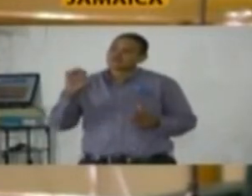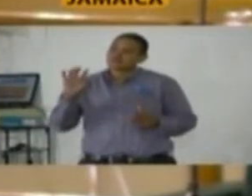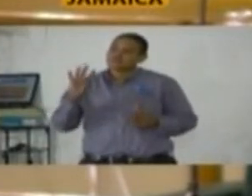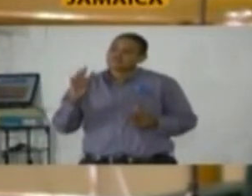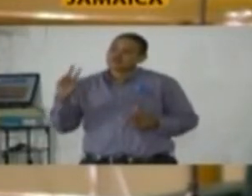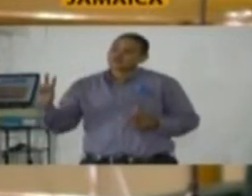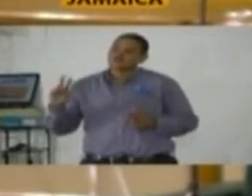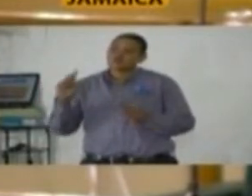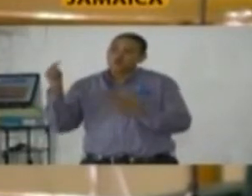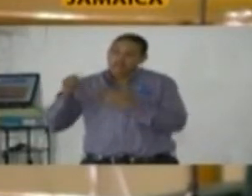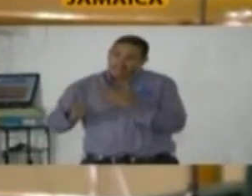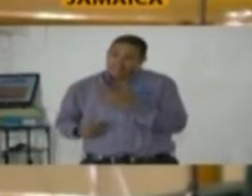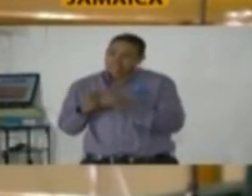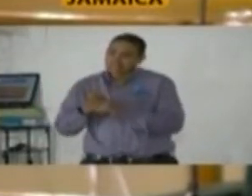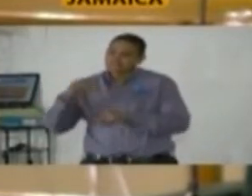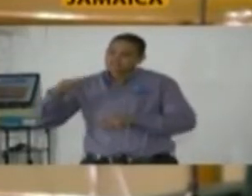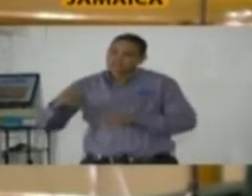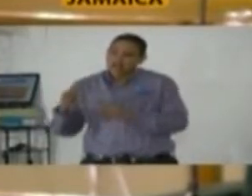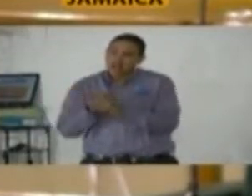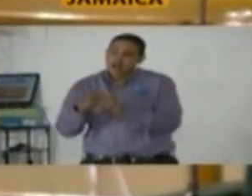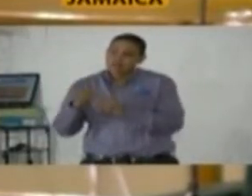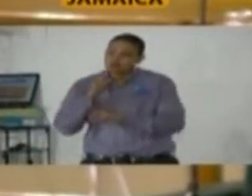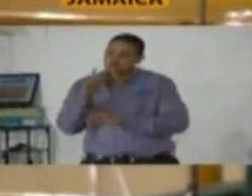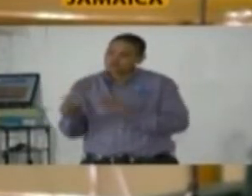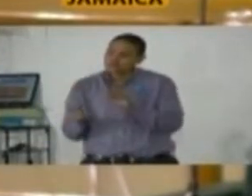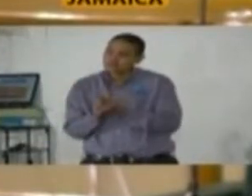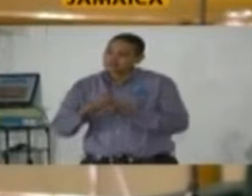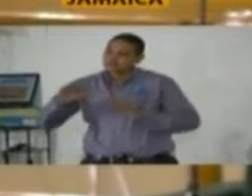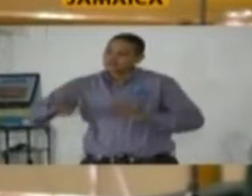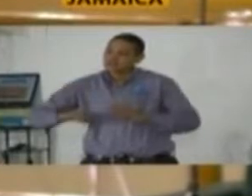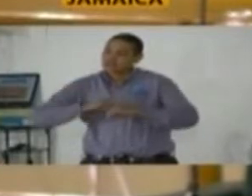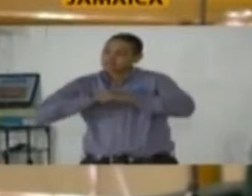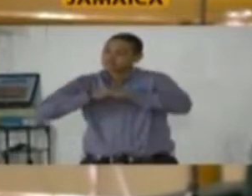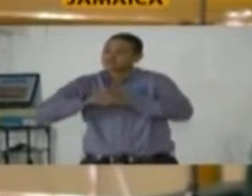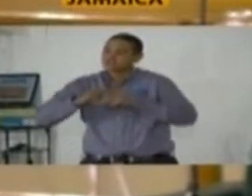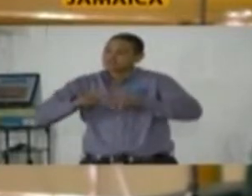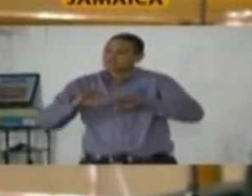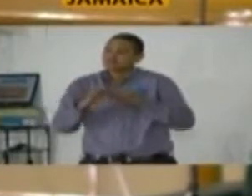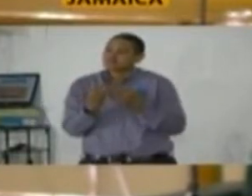12,642 cases of child abuse came to the Child Protection and Family